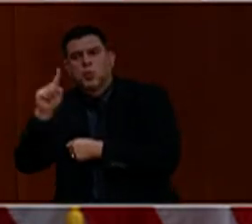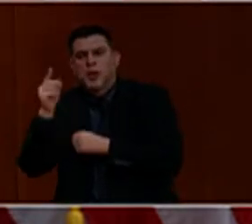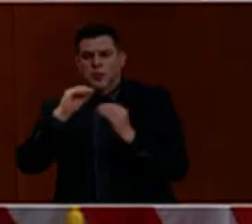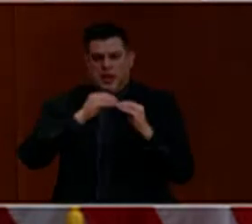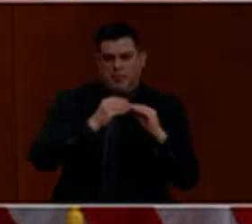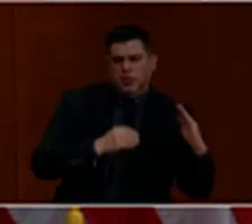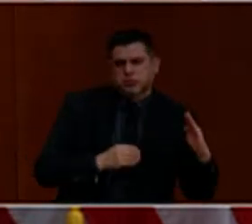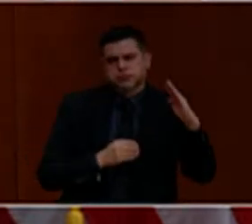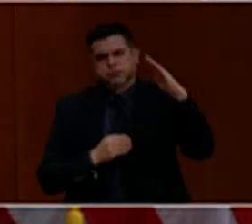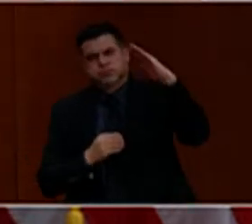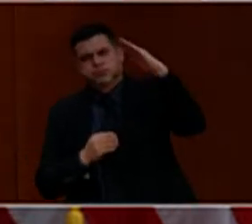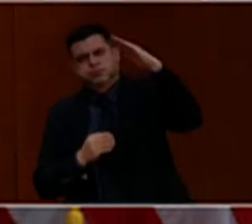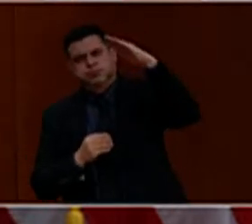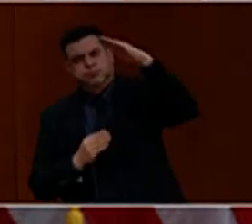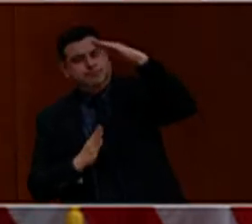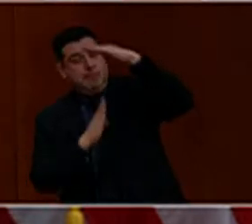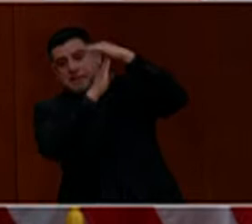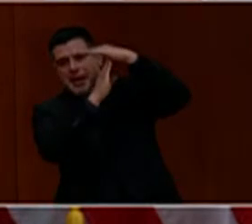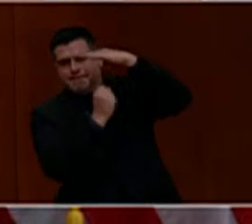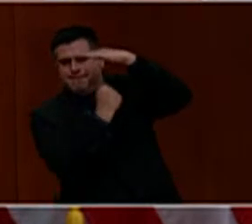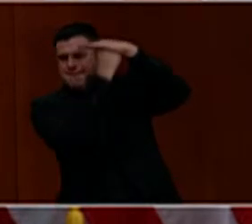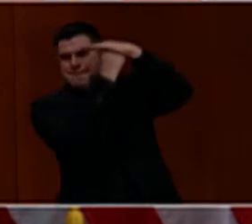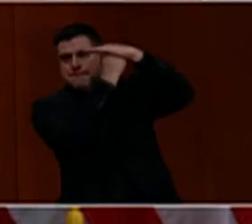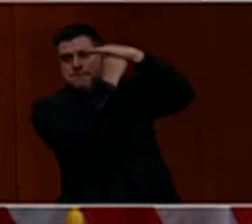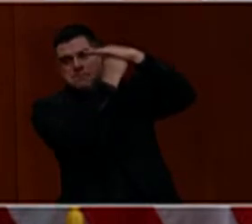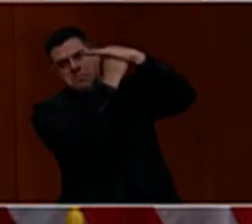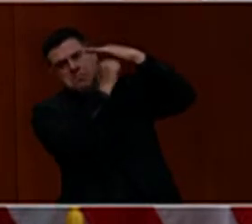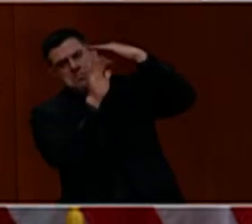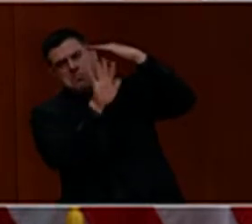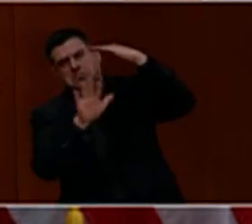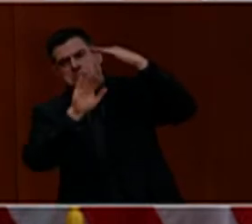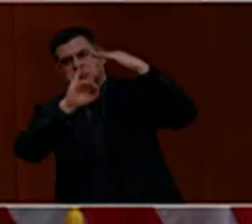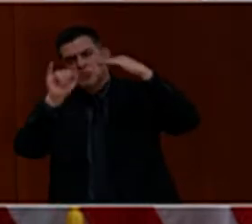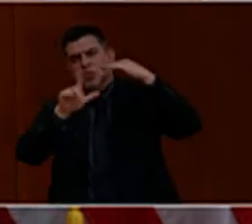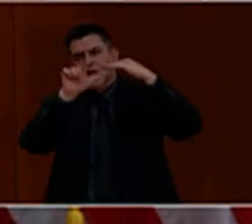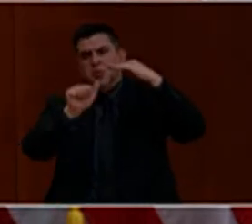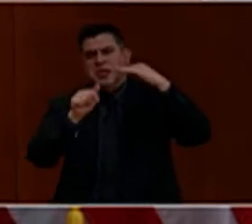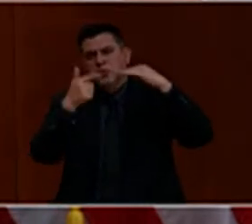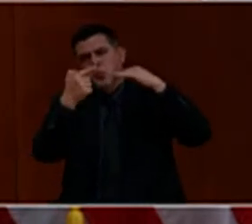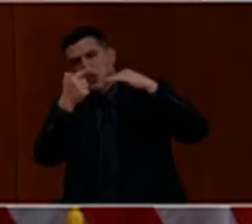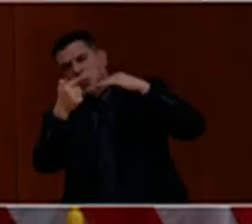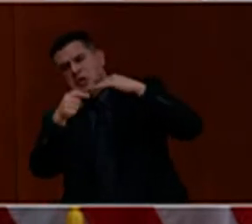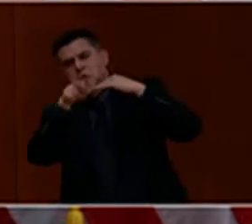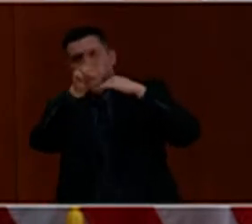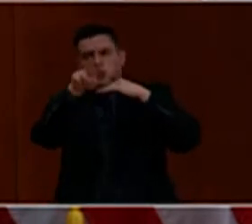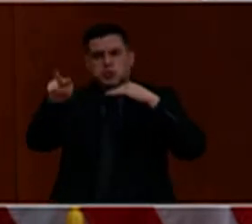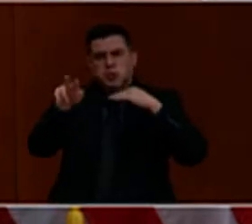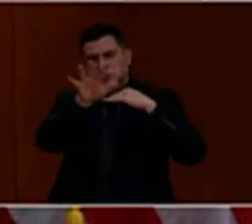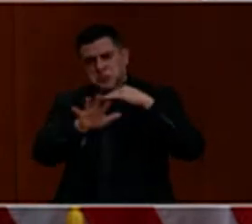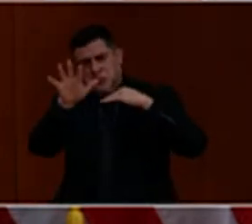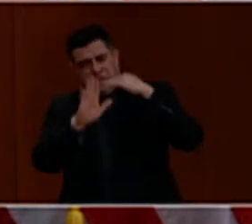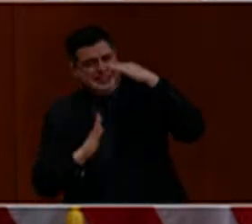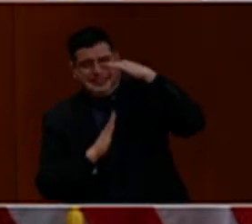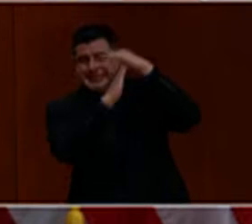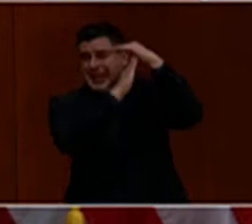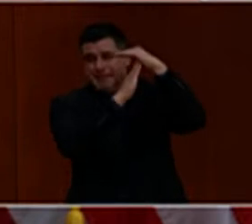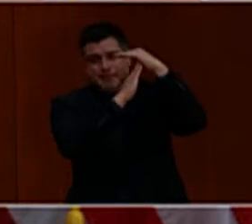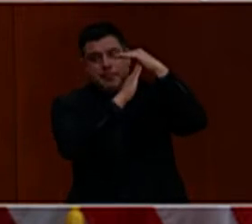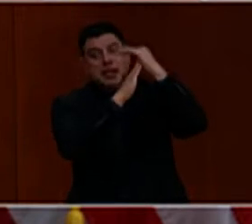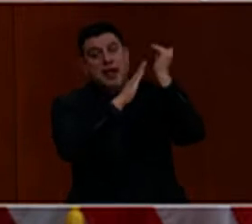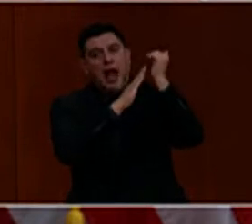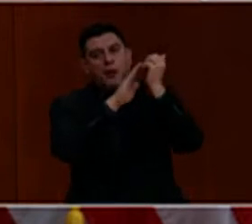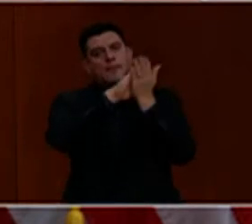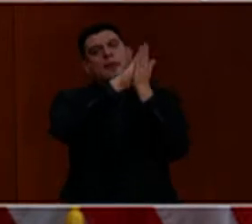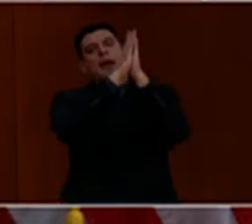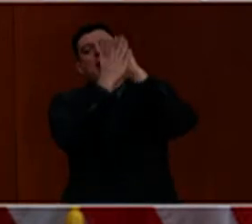the 21st or 22nd of July. That is a trend that was likely